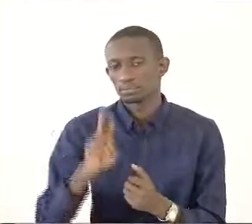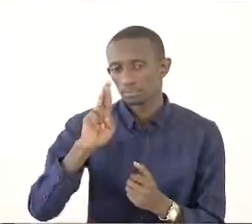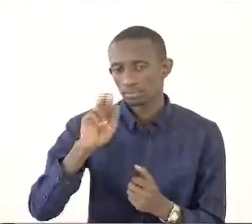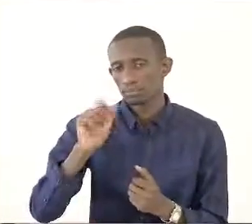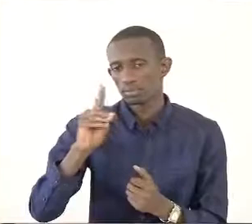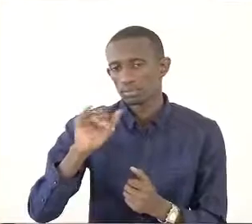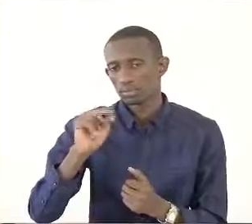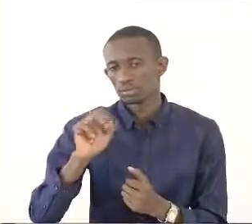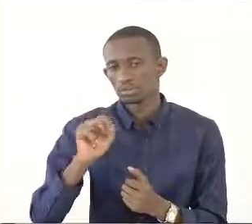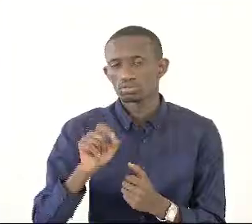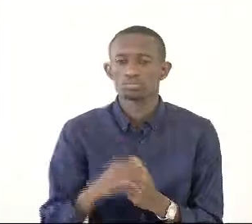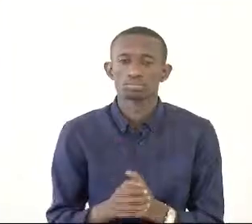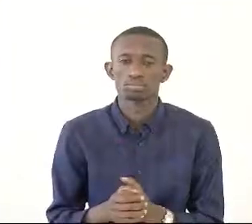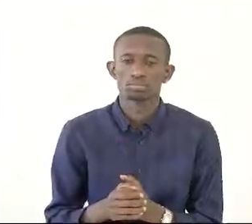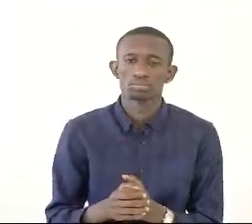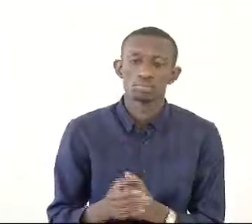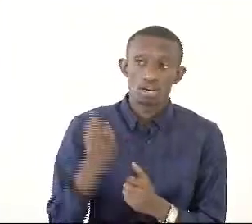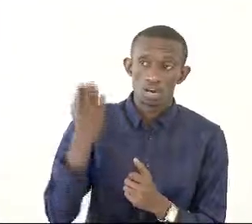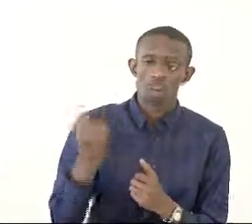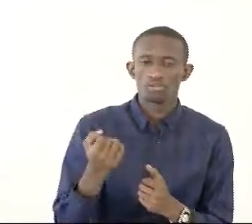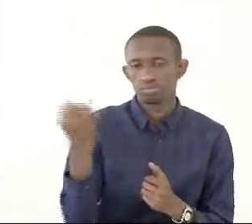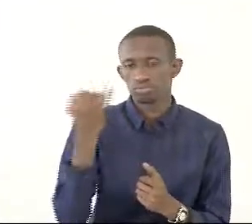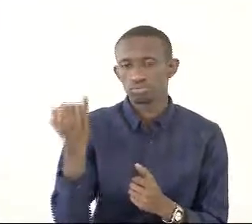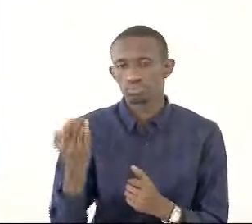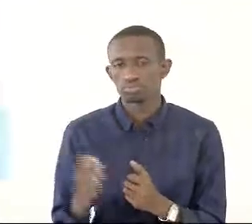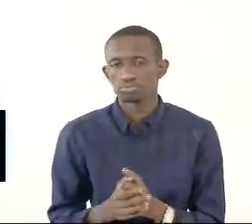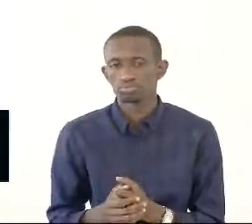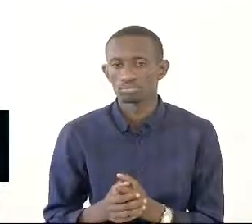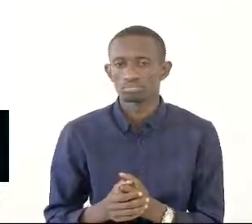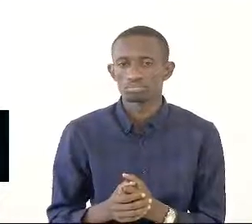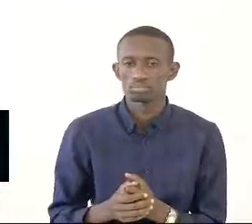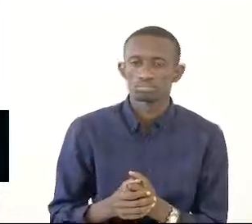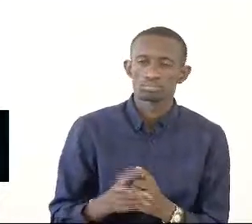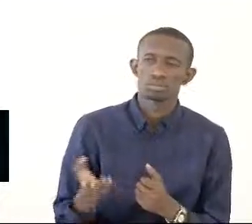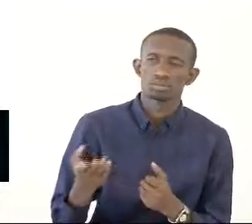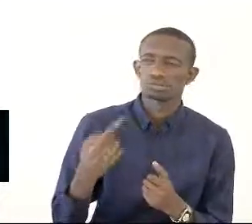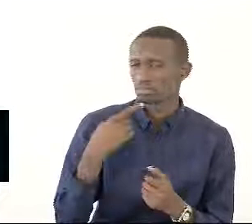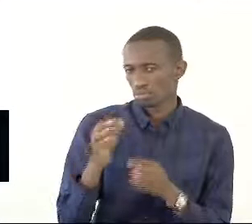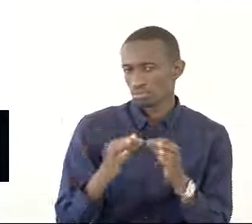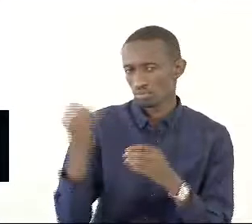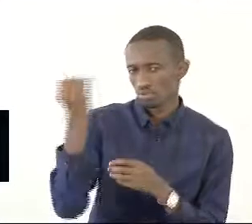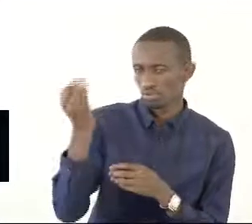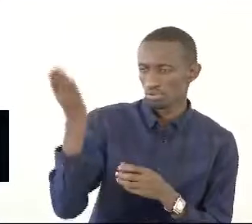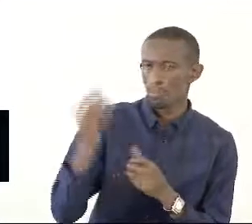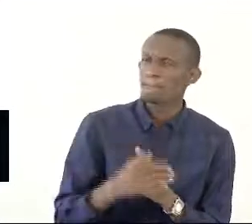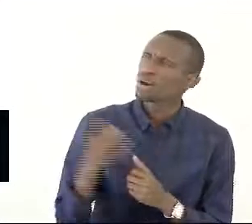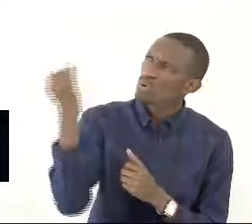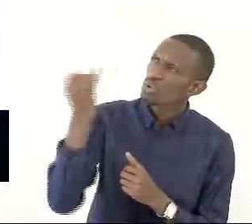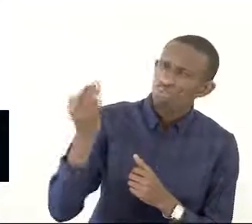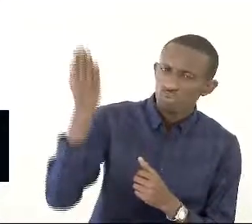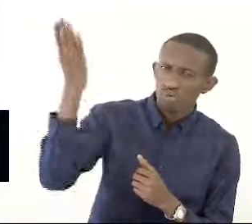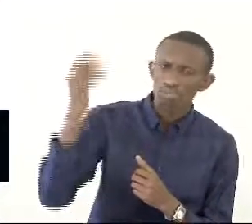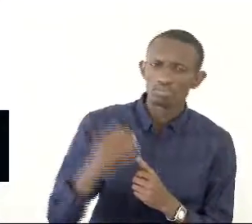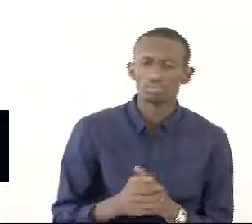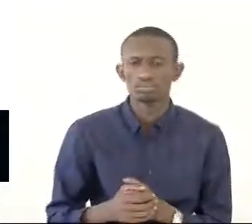particle. So here we have a diagram, okay? So just going to tell you again what we have. So the diagram here, you have a